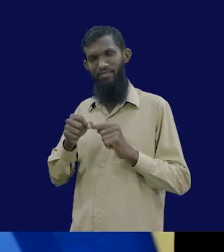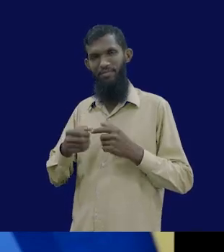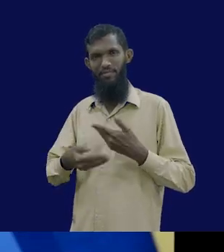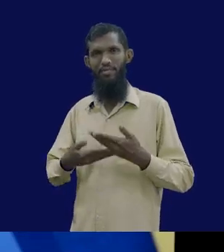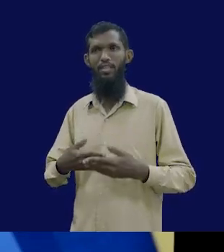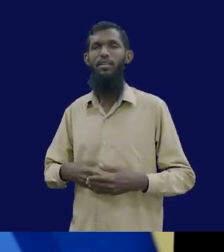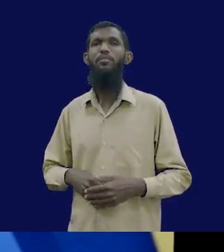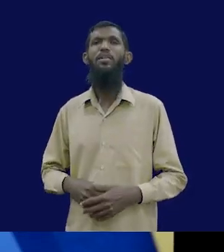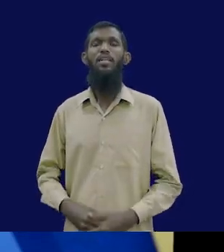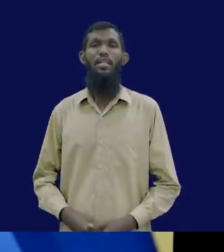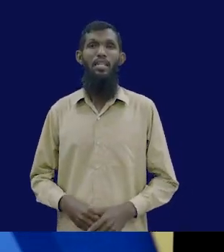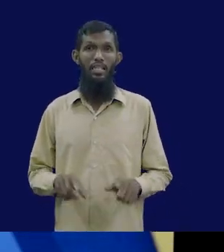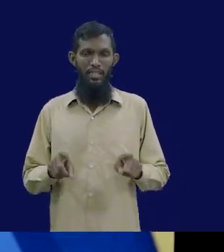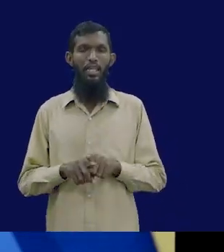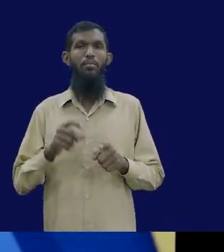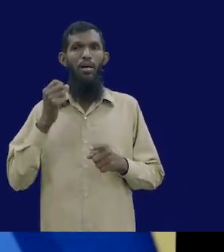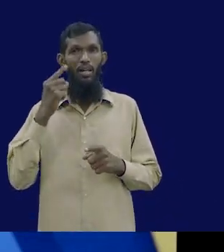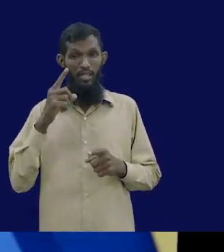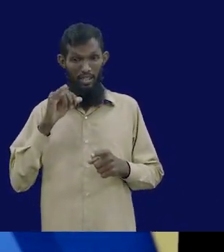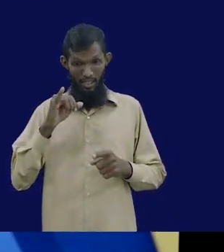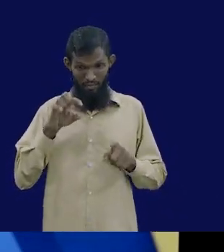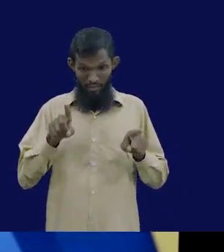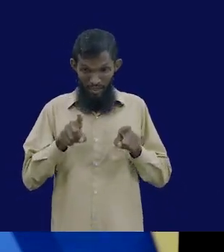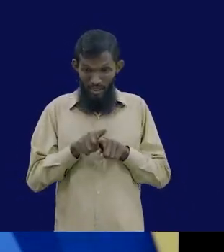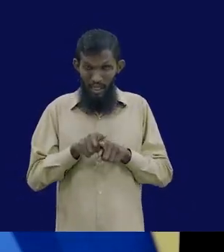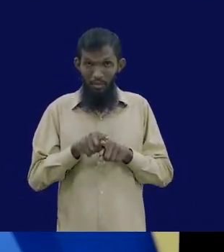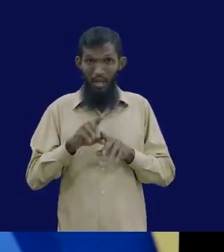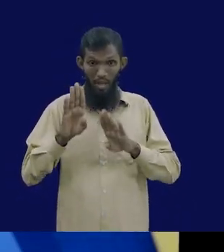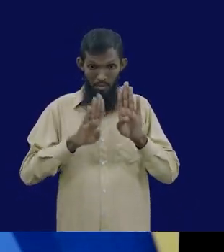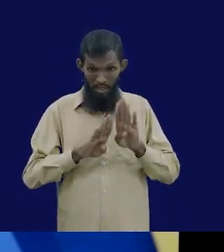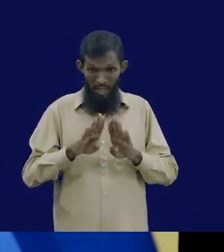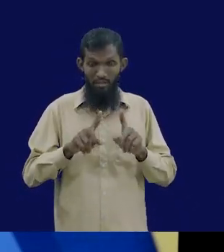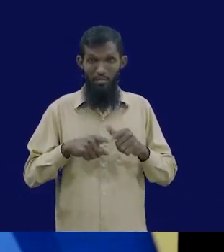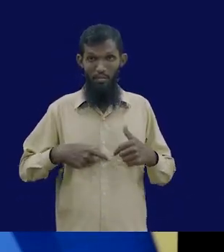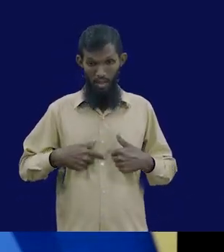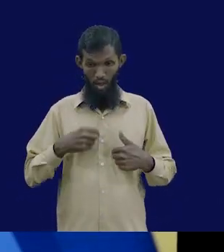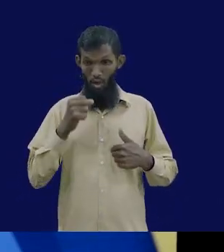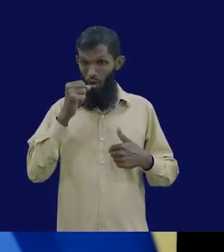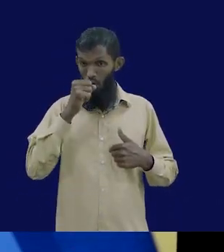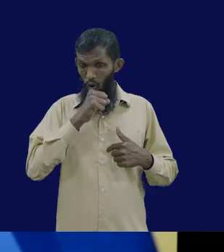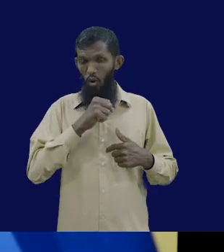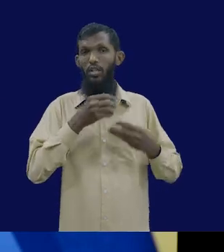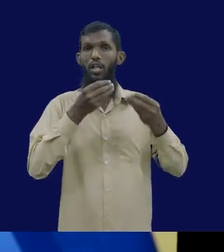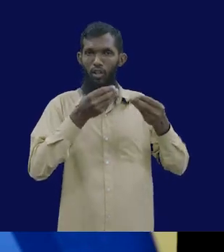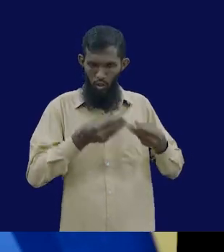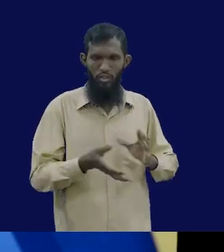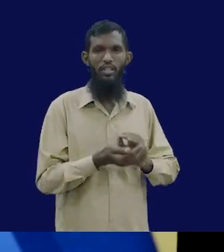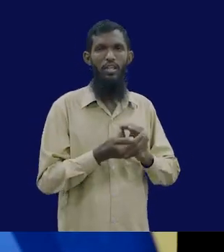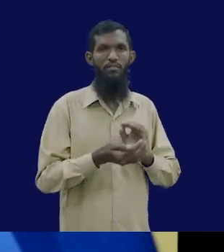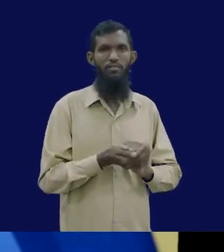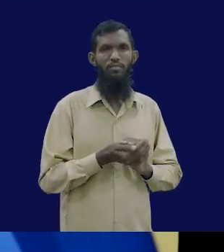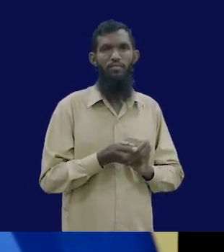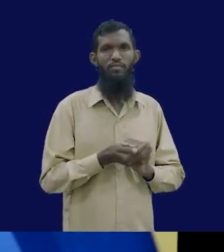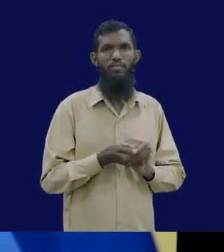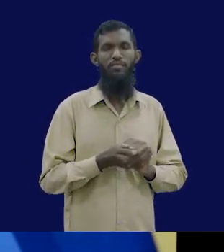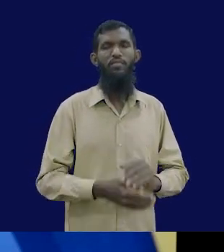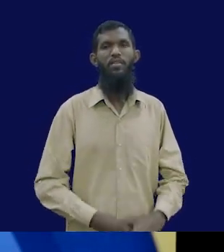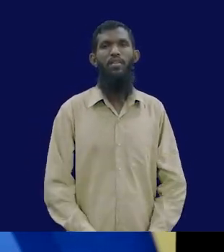must understand that there are certain things, if we were to do them during our fast, it would invalidate